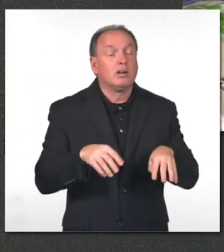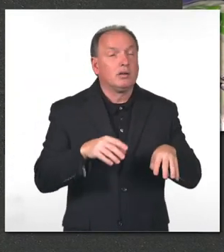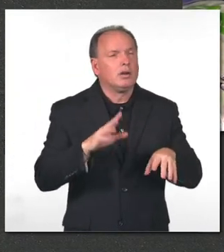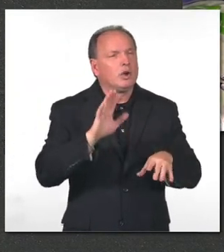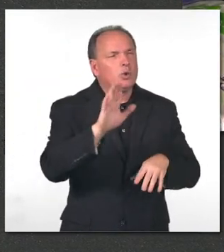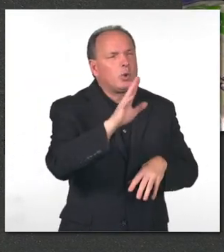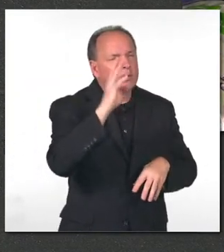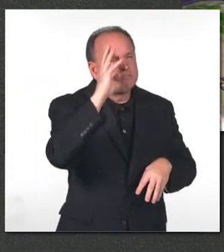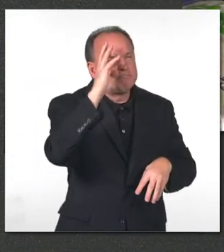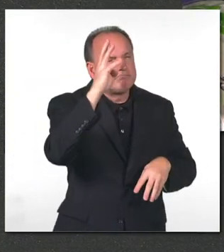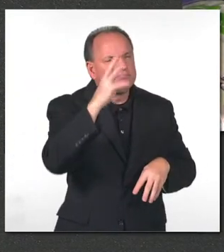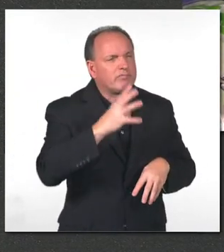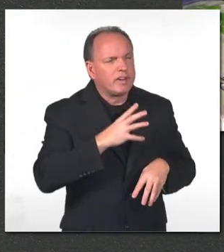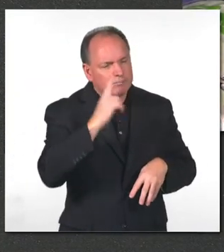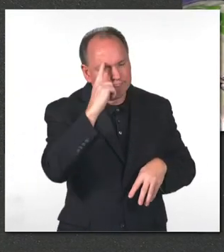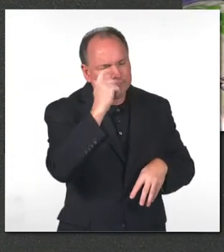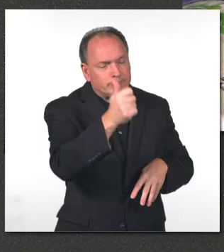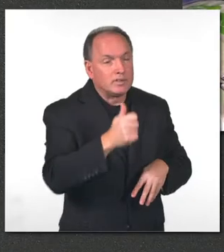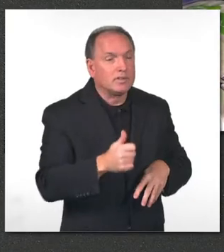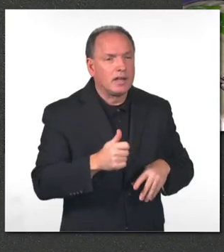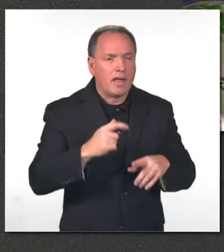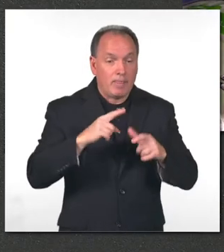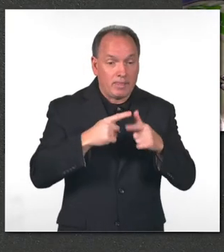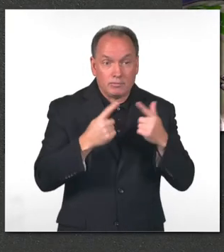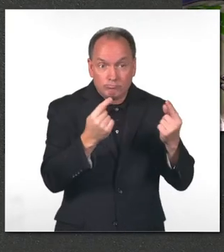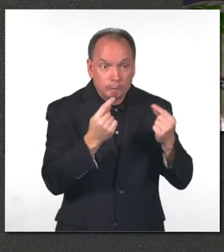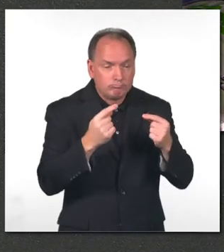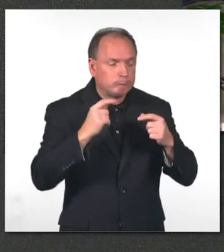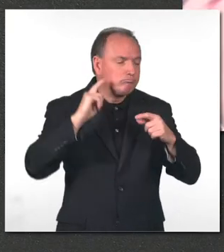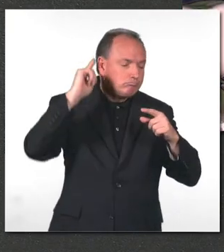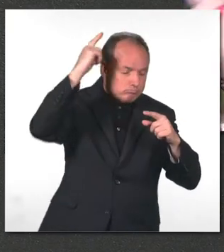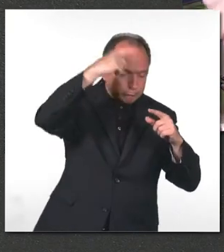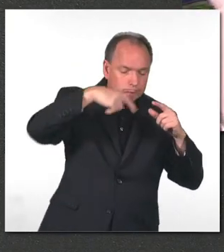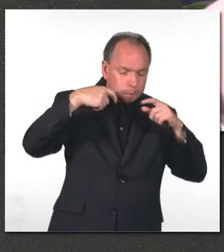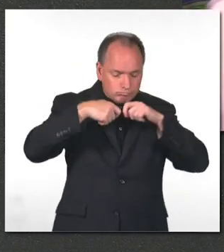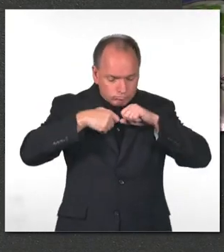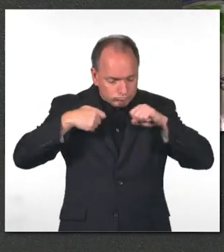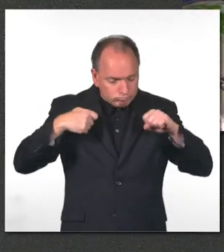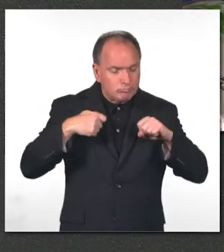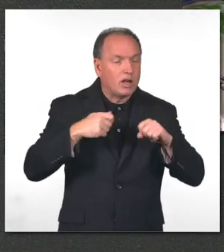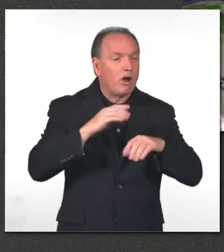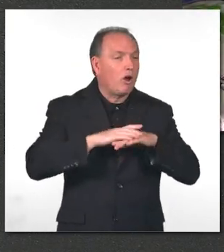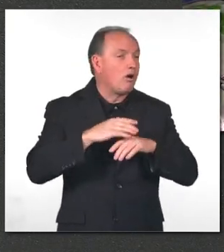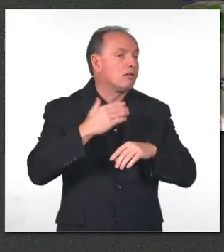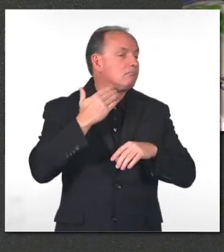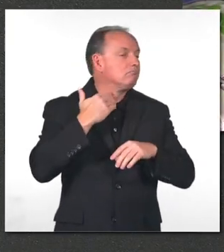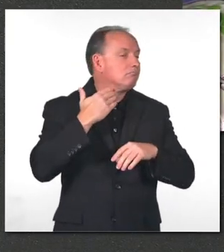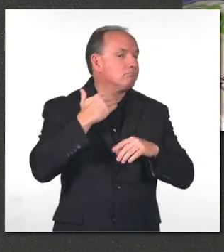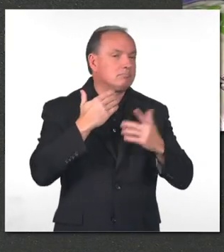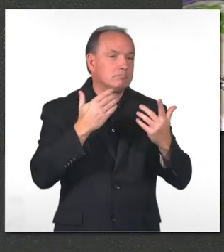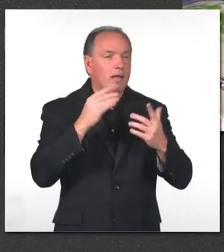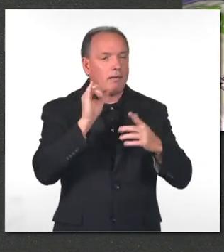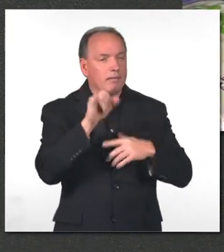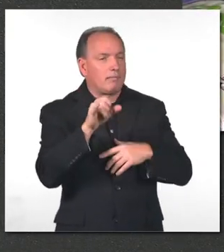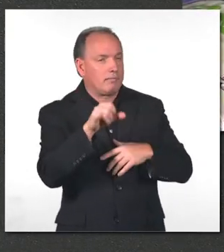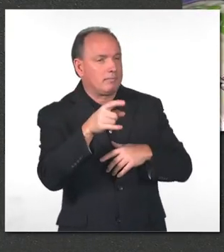creativity. And then tie it right around that bunny's neck. Just like this.